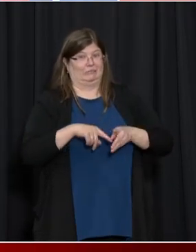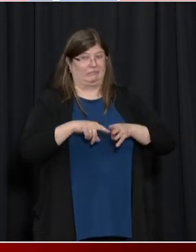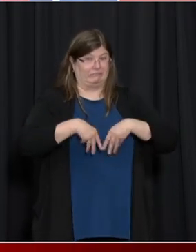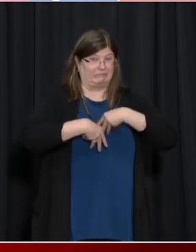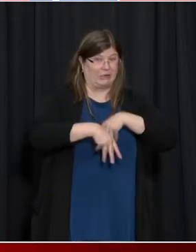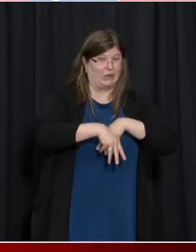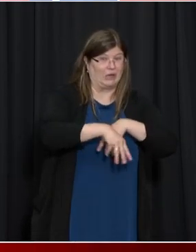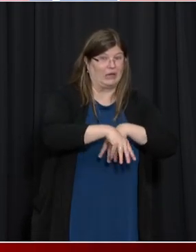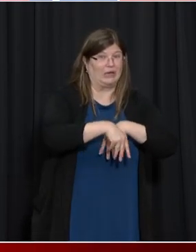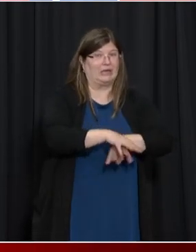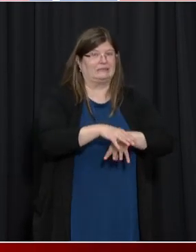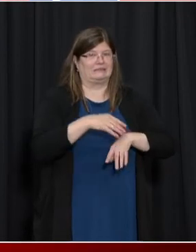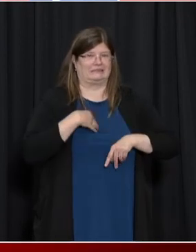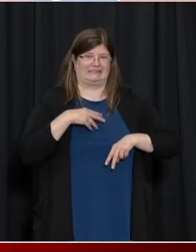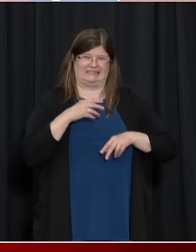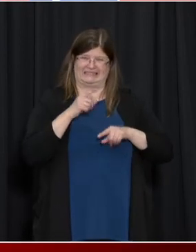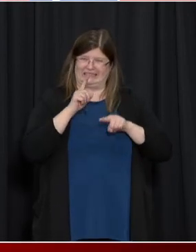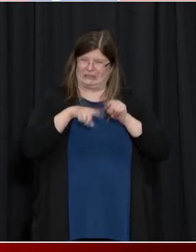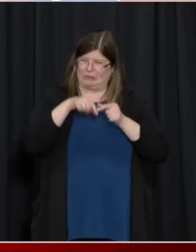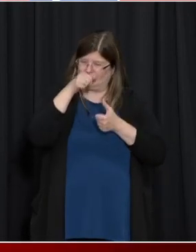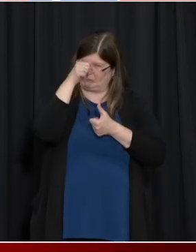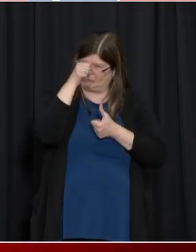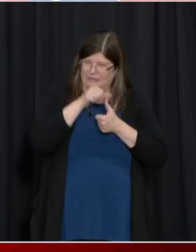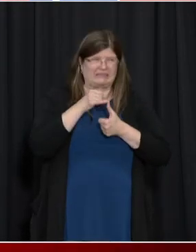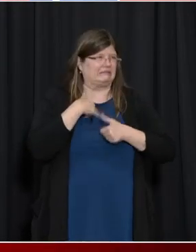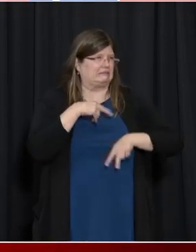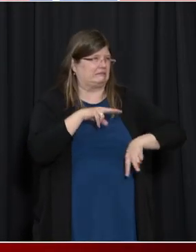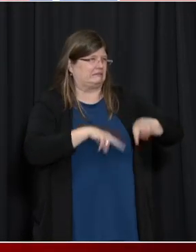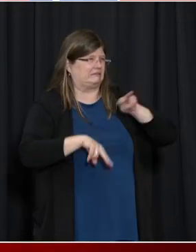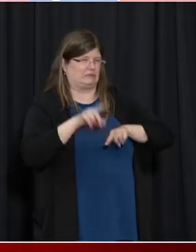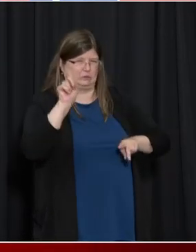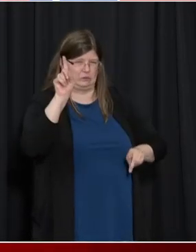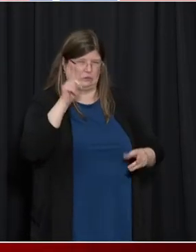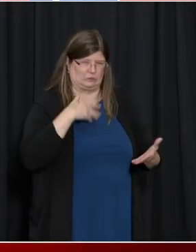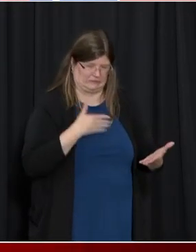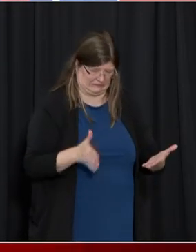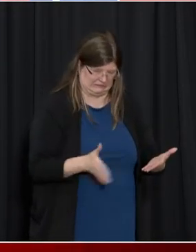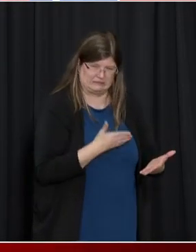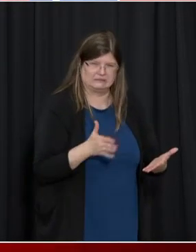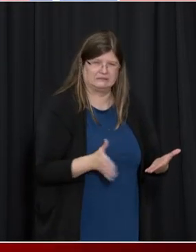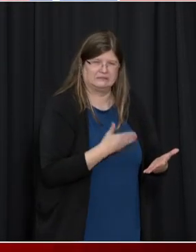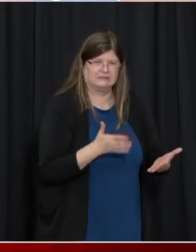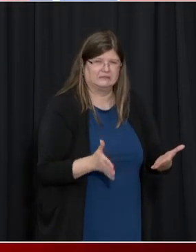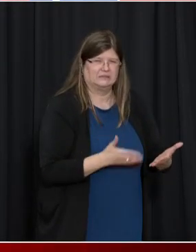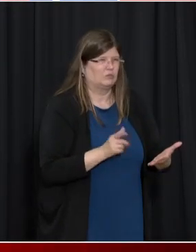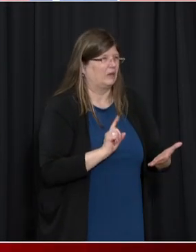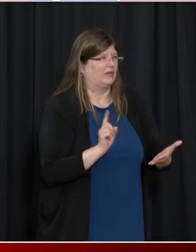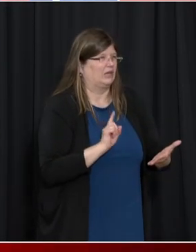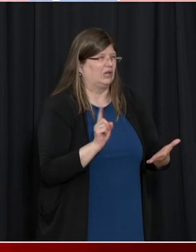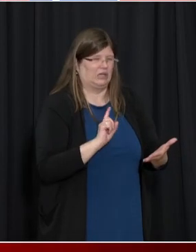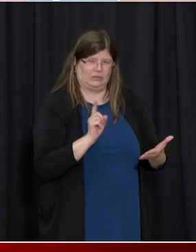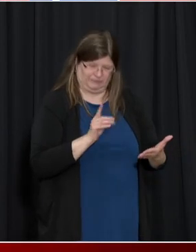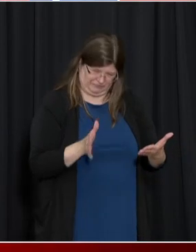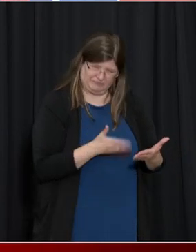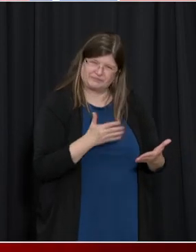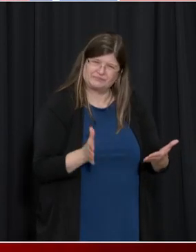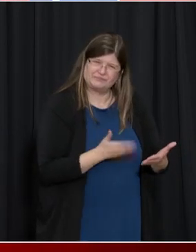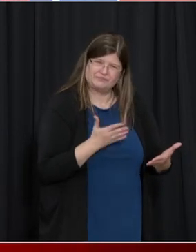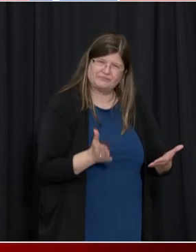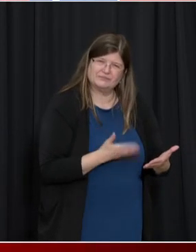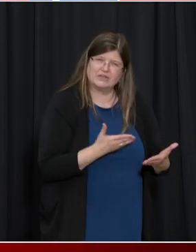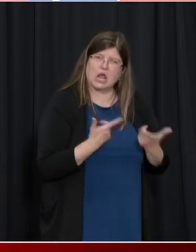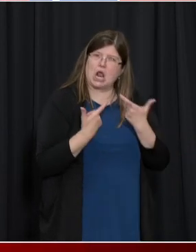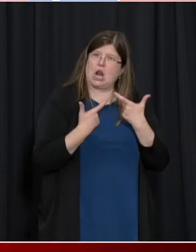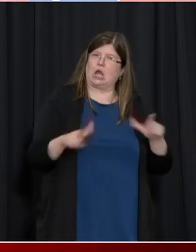because it's not on the top of my. Where are we with which group is that in? Large gatherings, outdoor and indoor large gatherings.